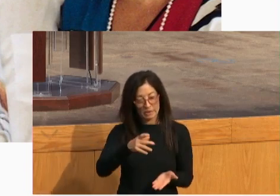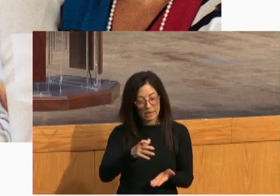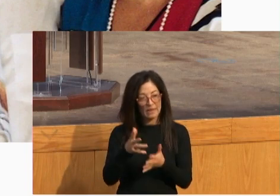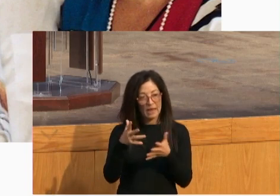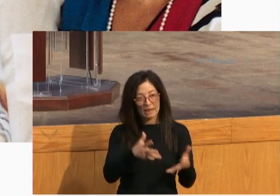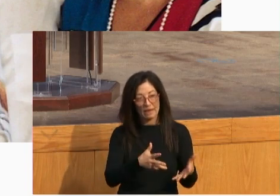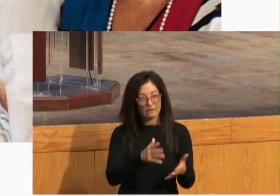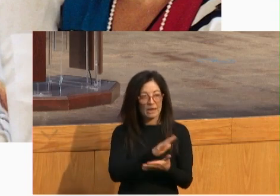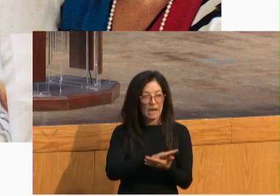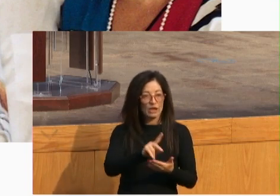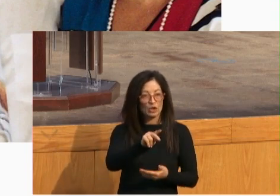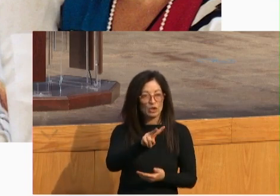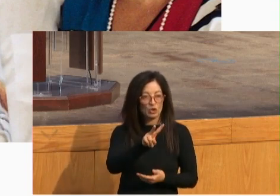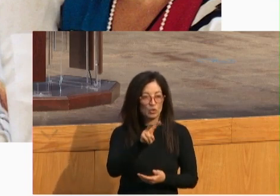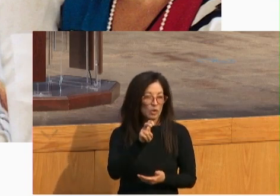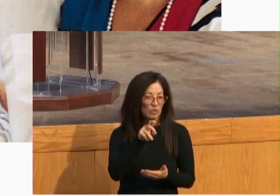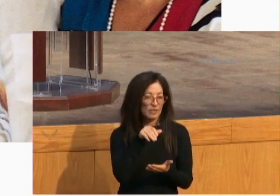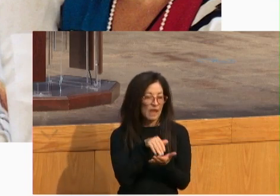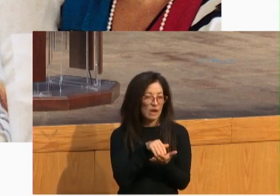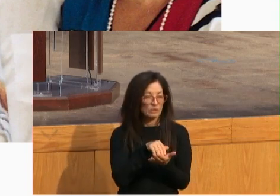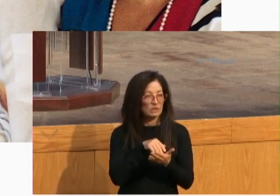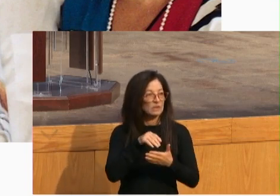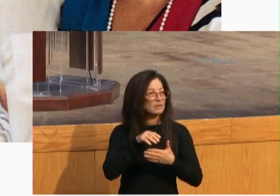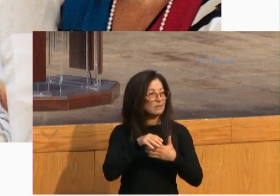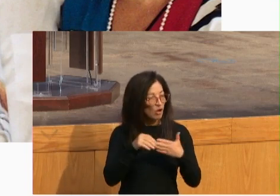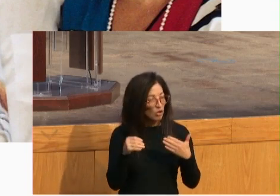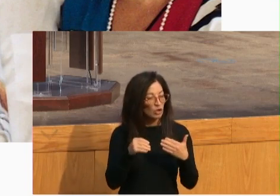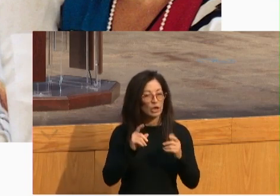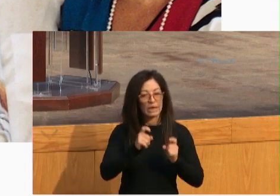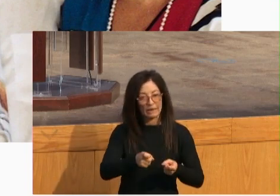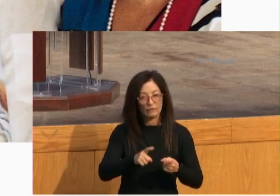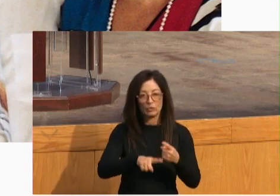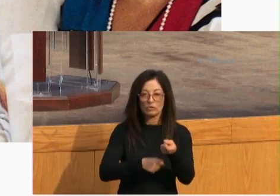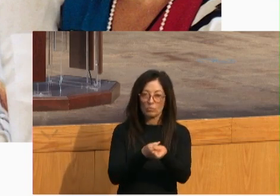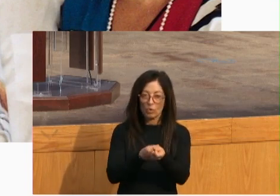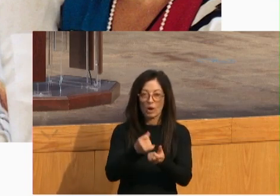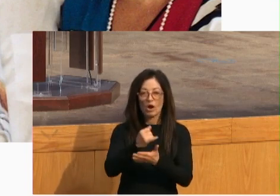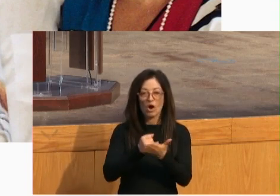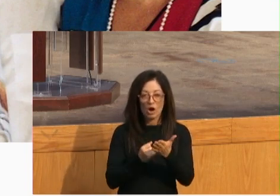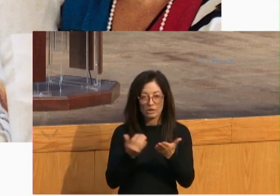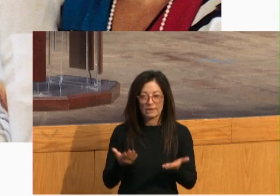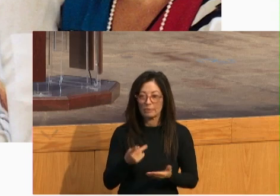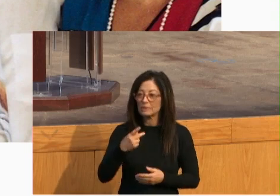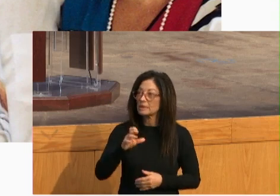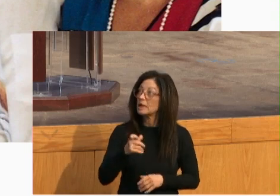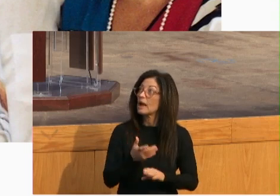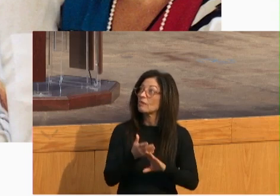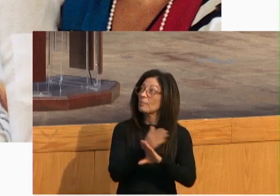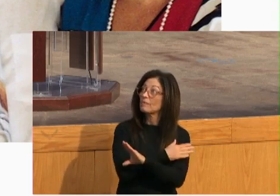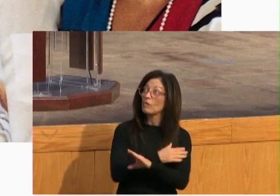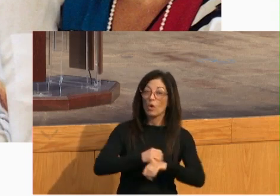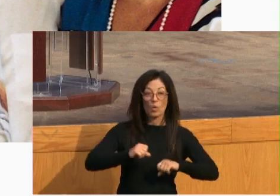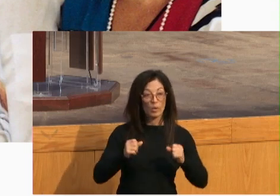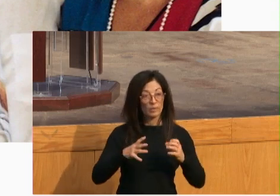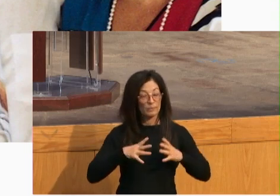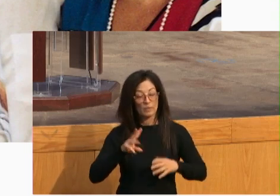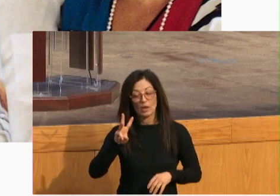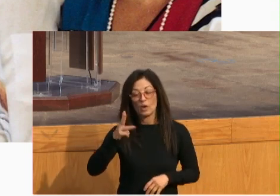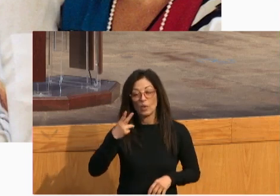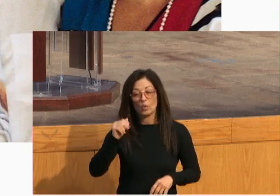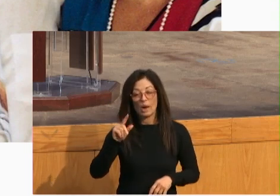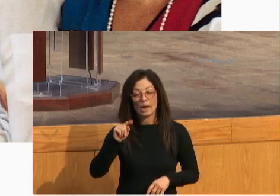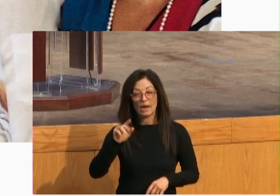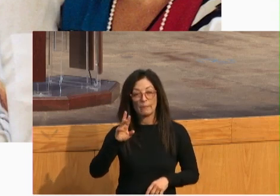$200,000 gift to support art students at PC. And just before we went on winter break, Whataburger reaffirmed